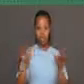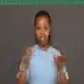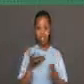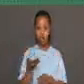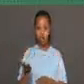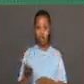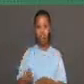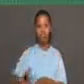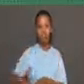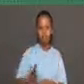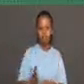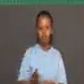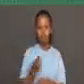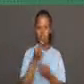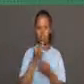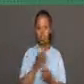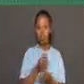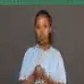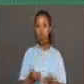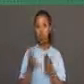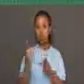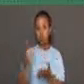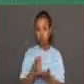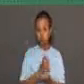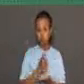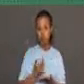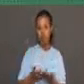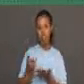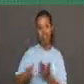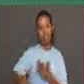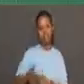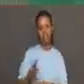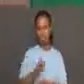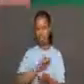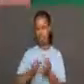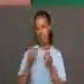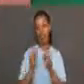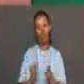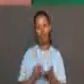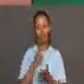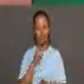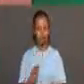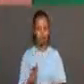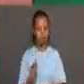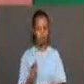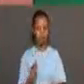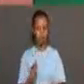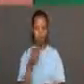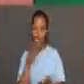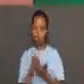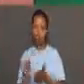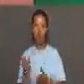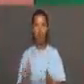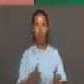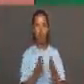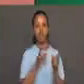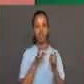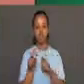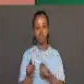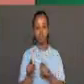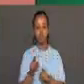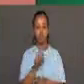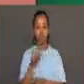plant's food, they can destroy the plant. The best way to think about